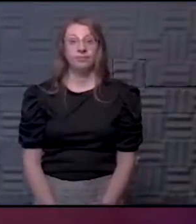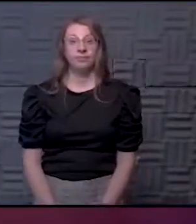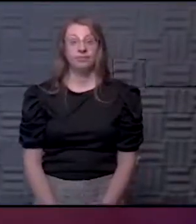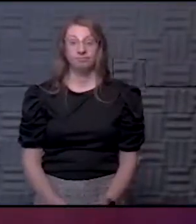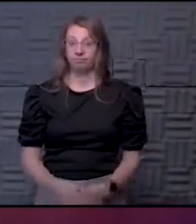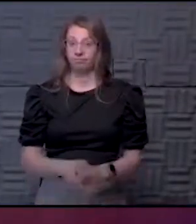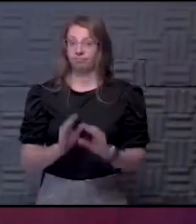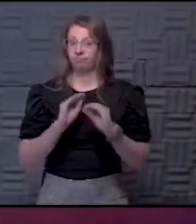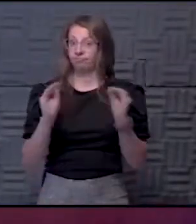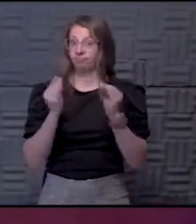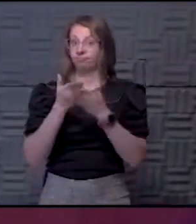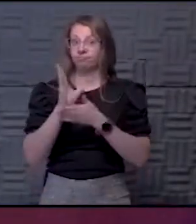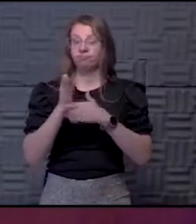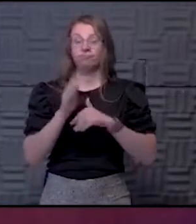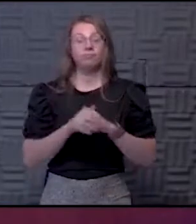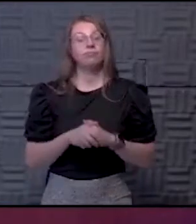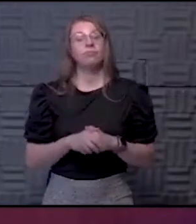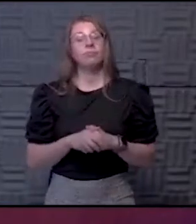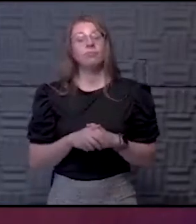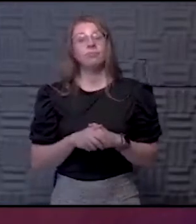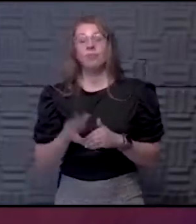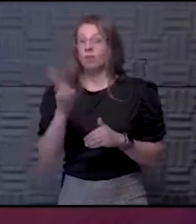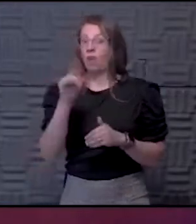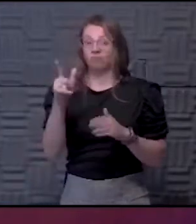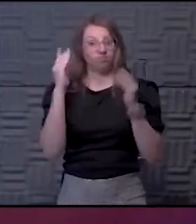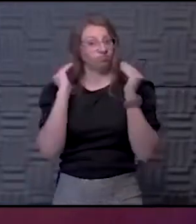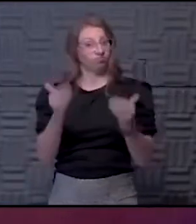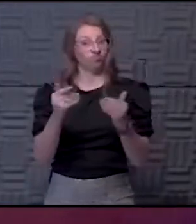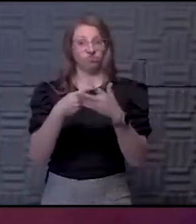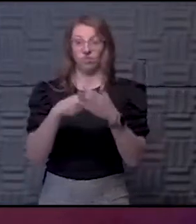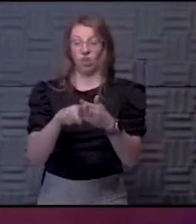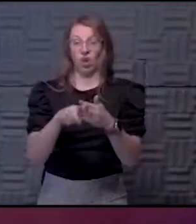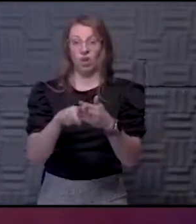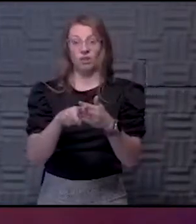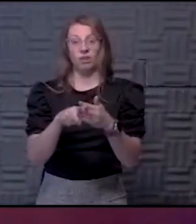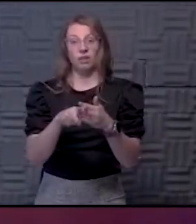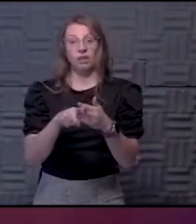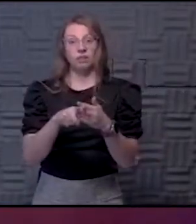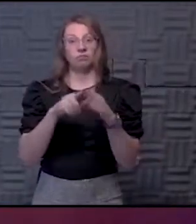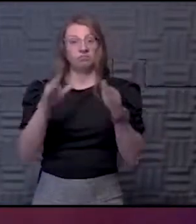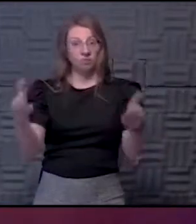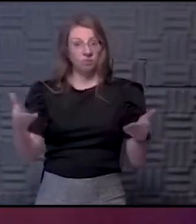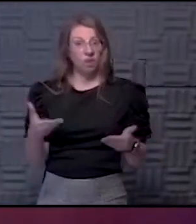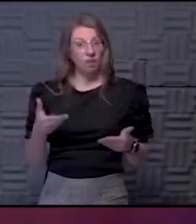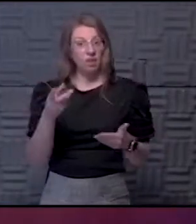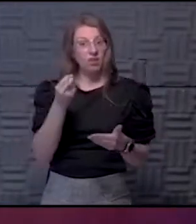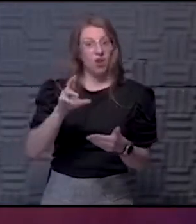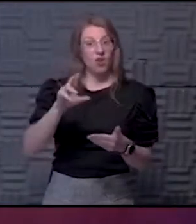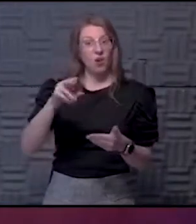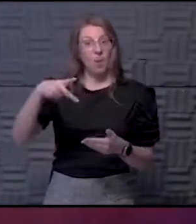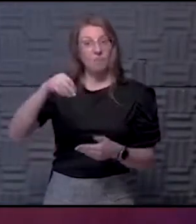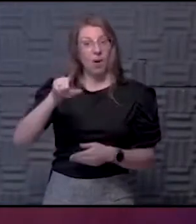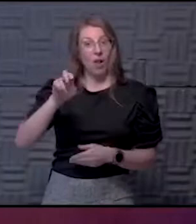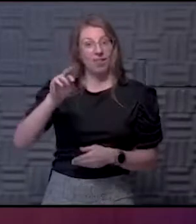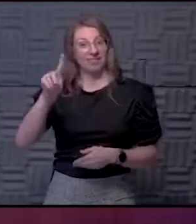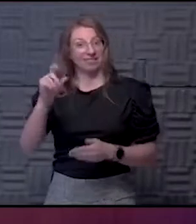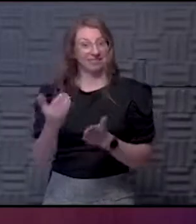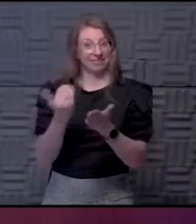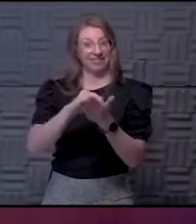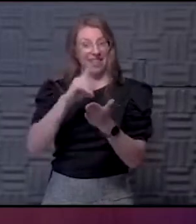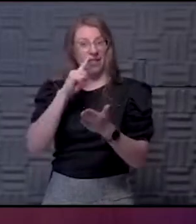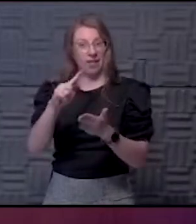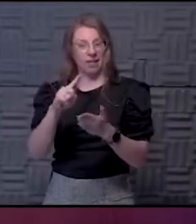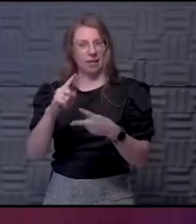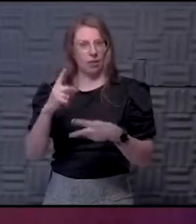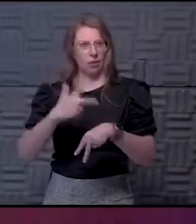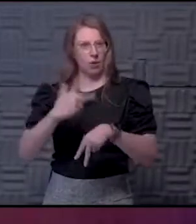All right. Well, let's jump right then to welcome Dr. Poland again. I think this is the